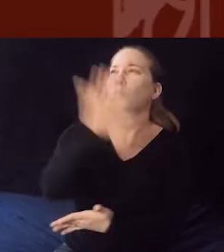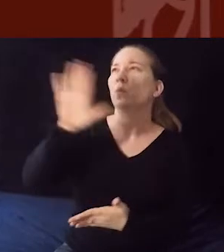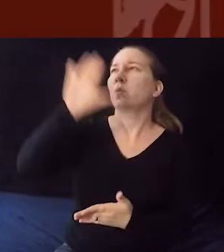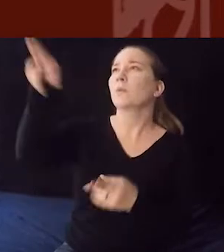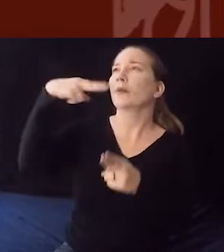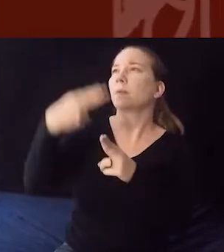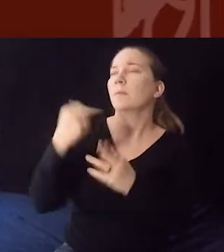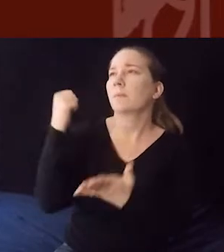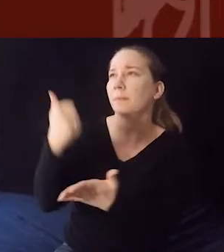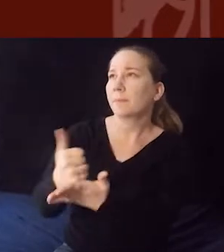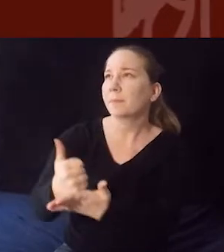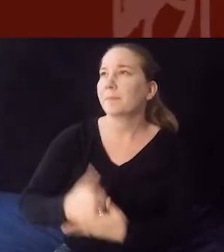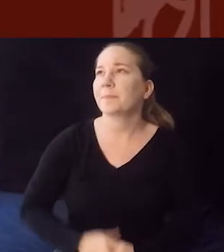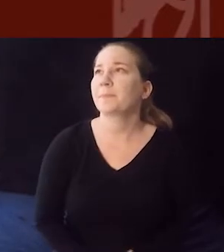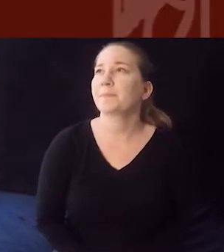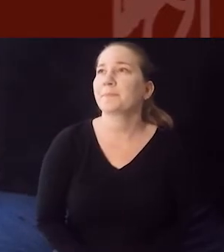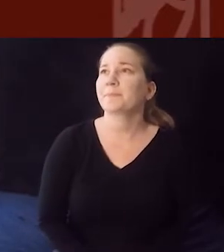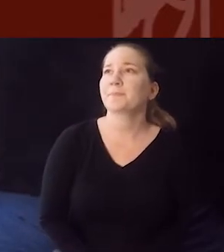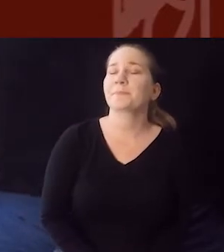Amen.